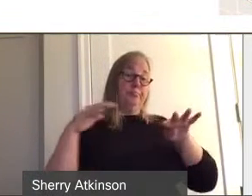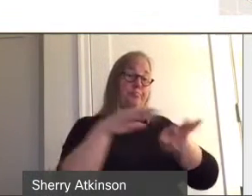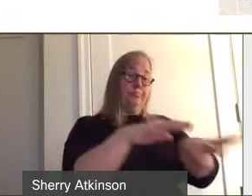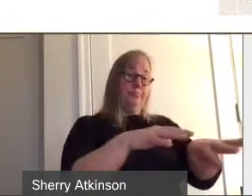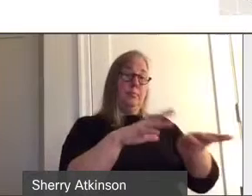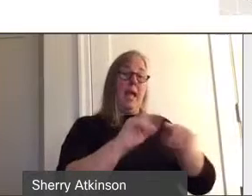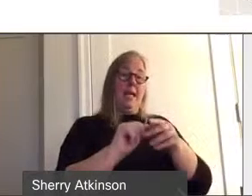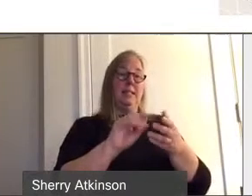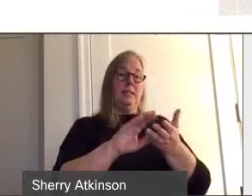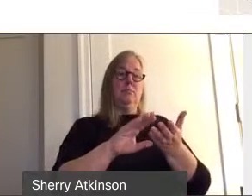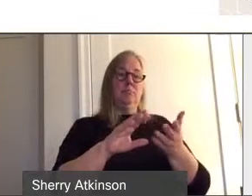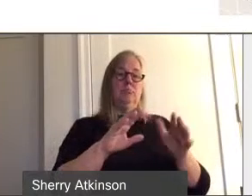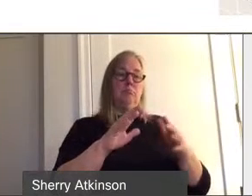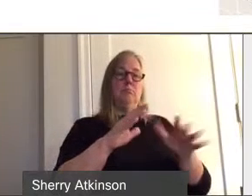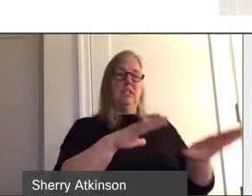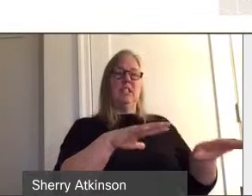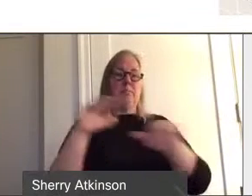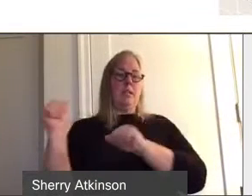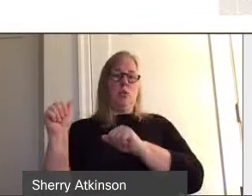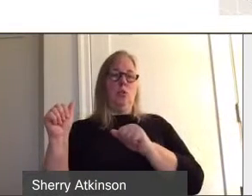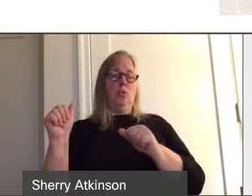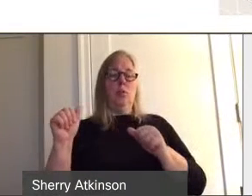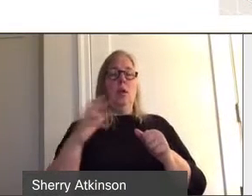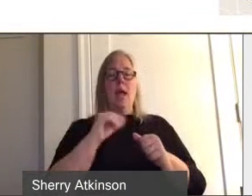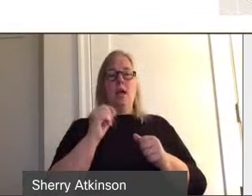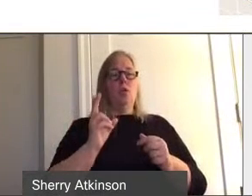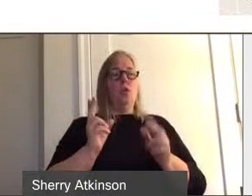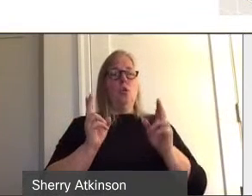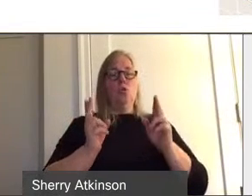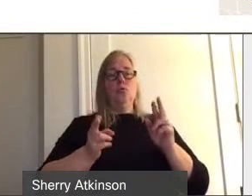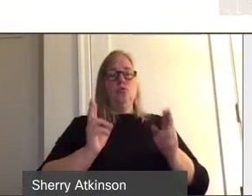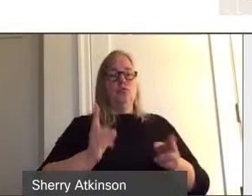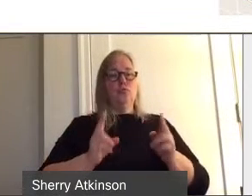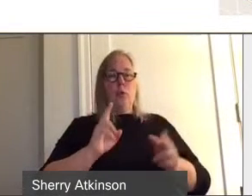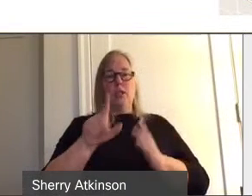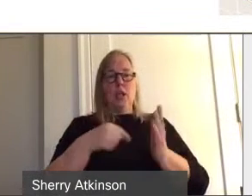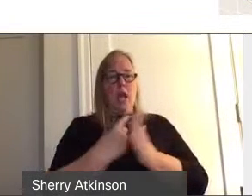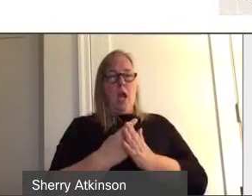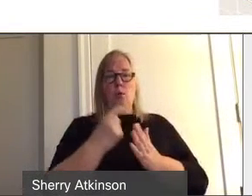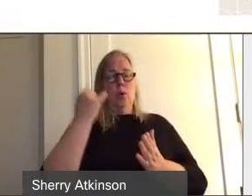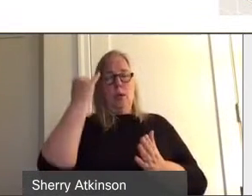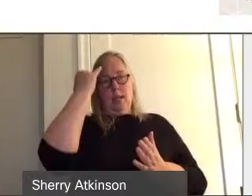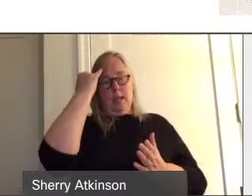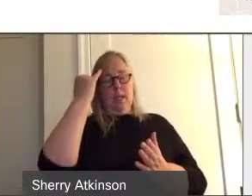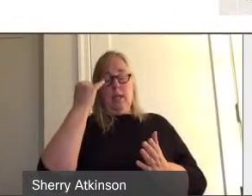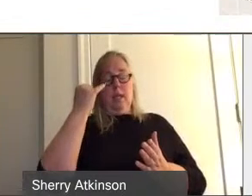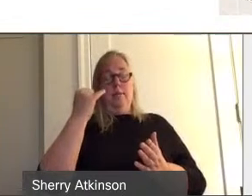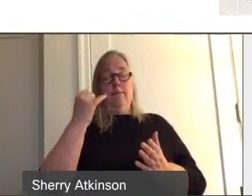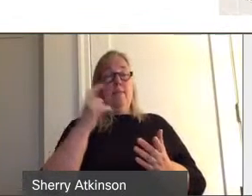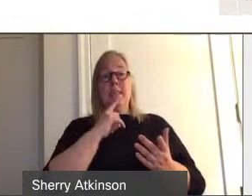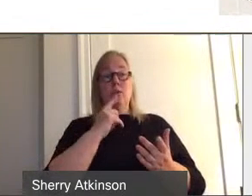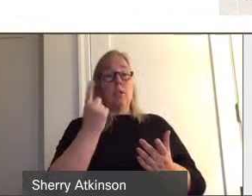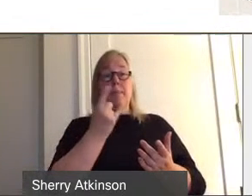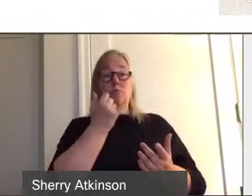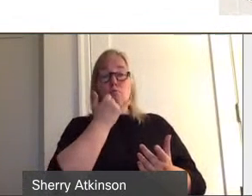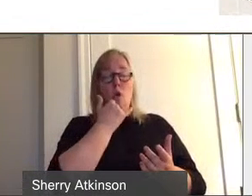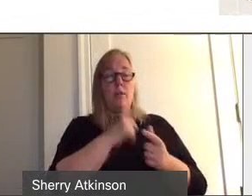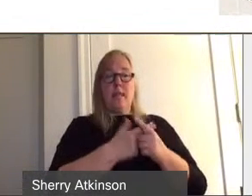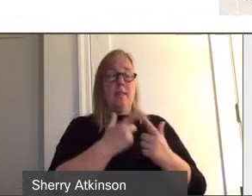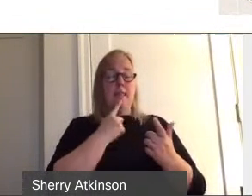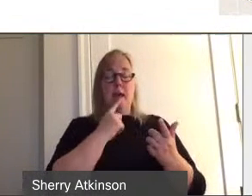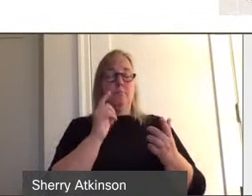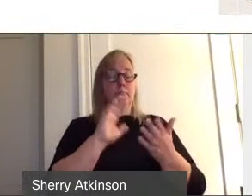corridor. And when the rush hour hits on I-70 and there's an incident, it can really flare. So this study was a way